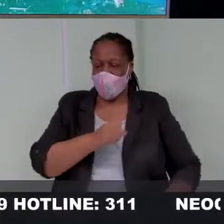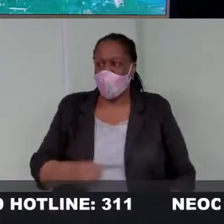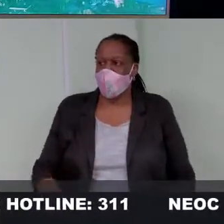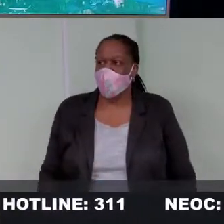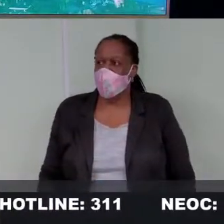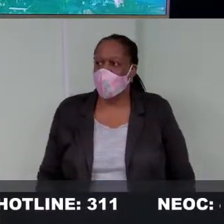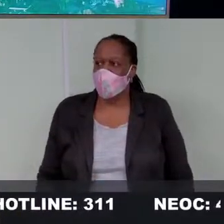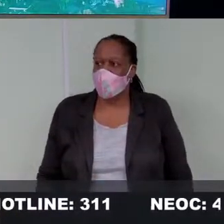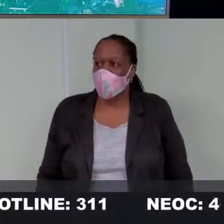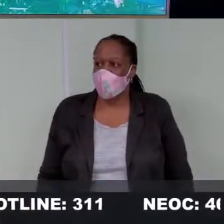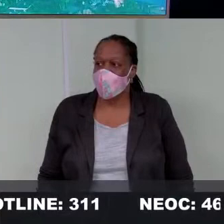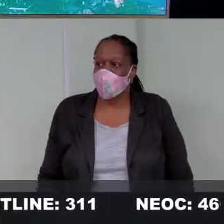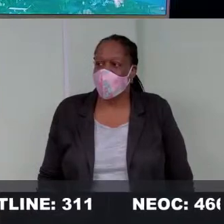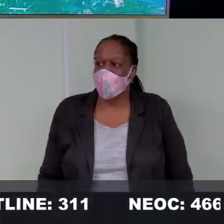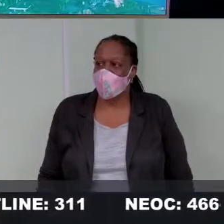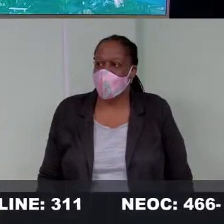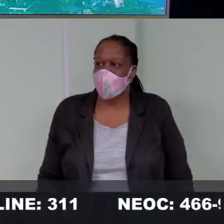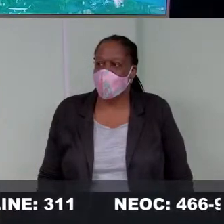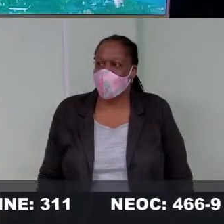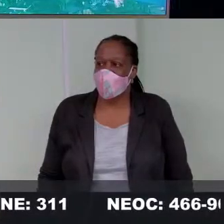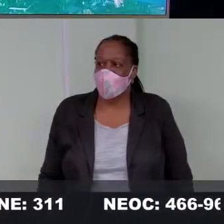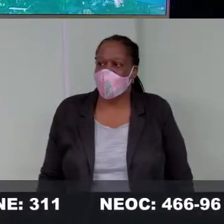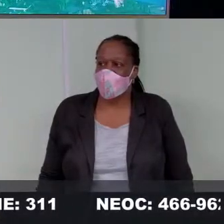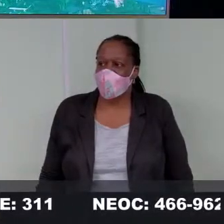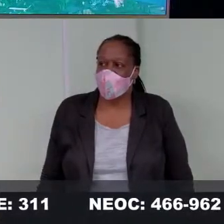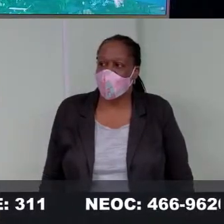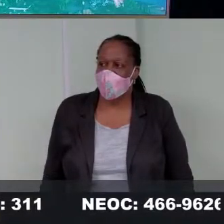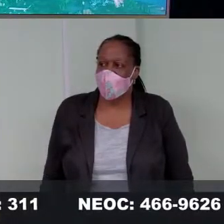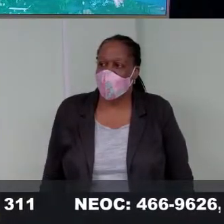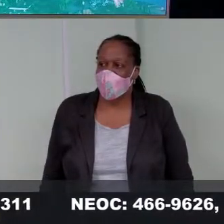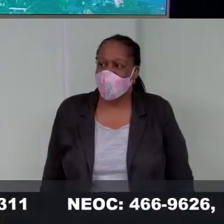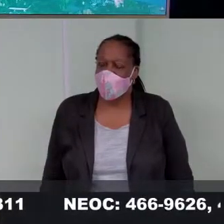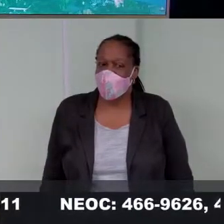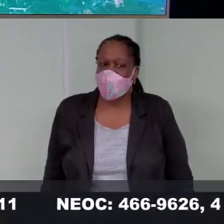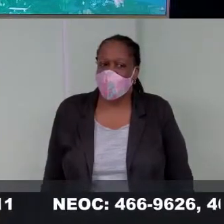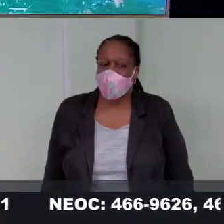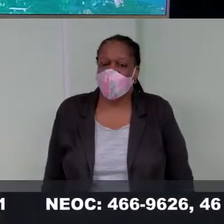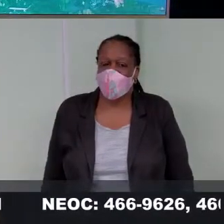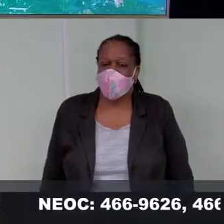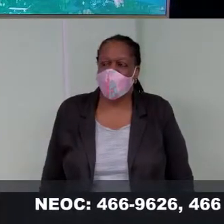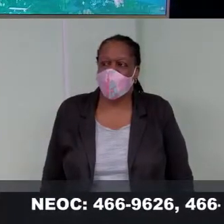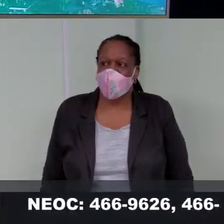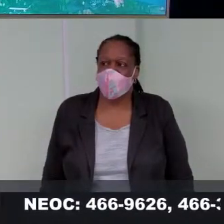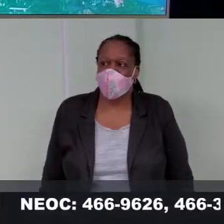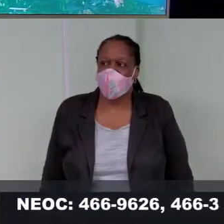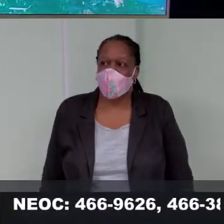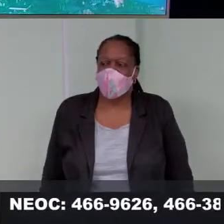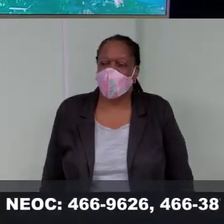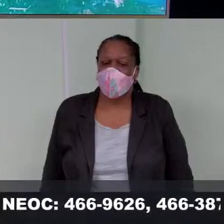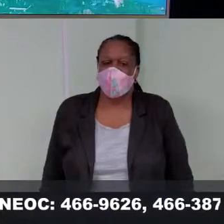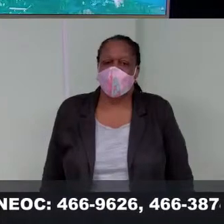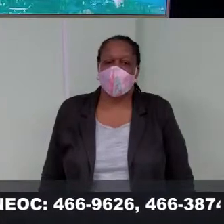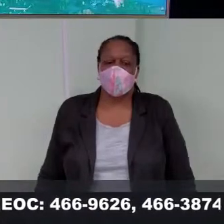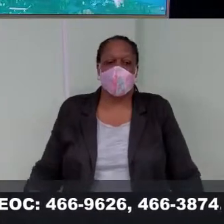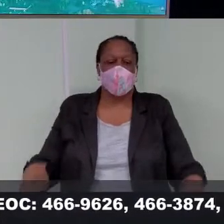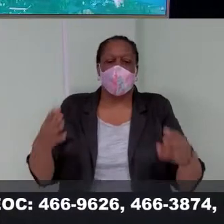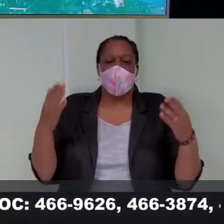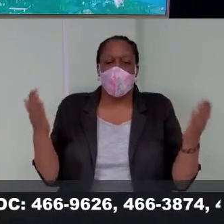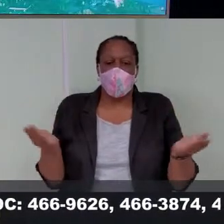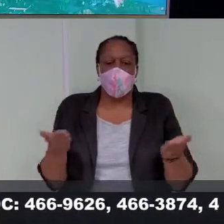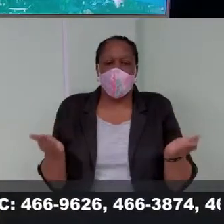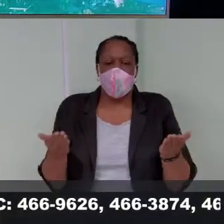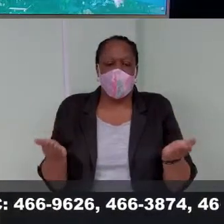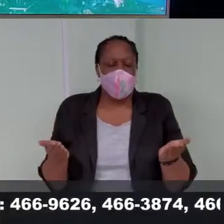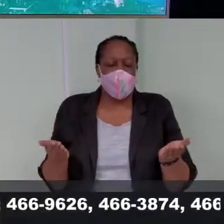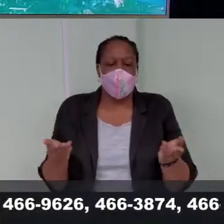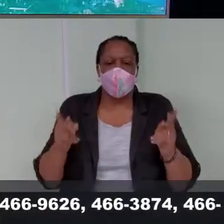For some reason, our people only take things serious when there's a consequence. So hopefully once tickets are in place and